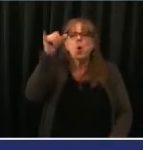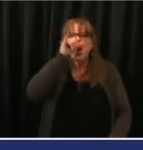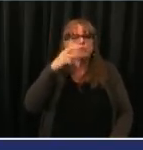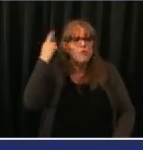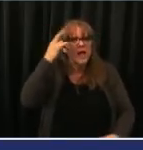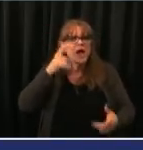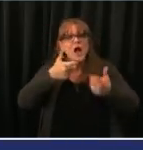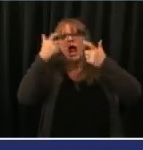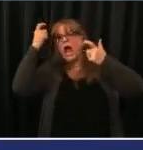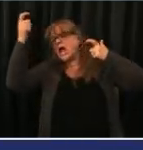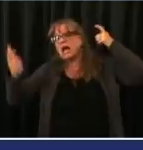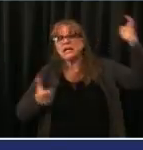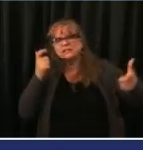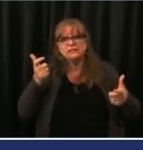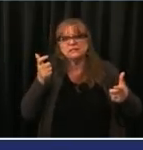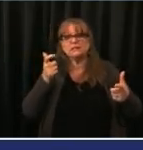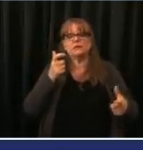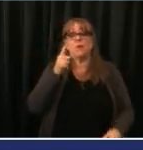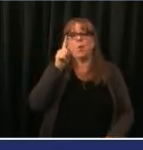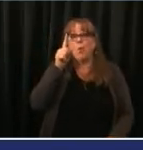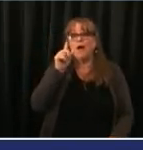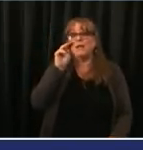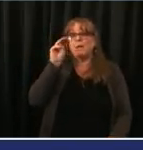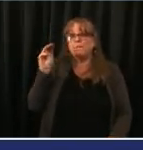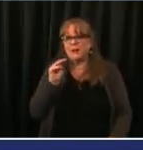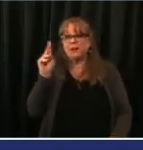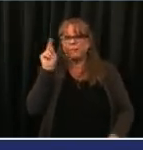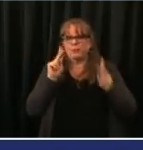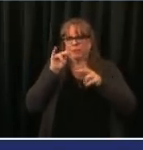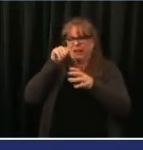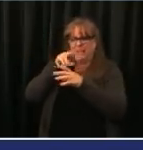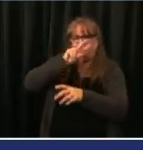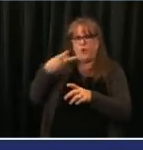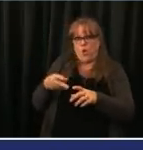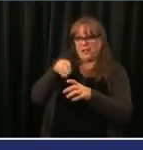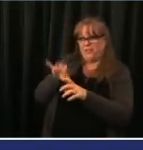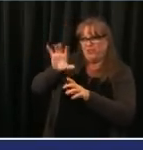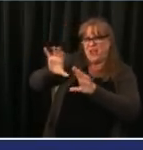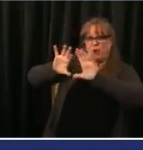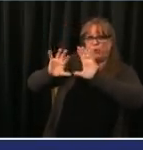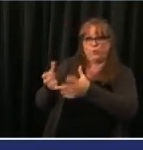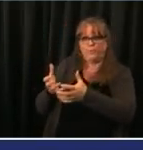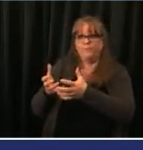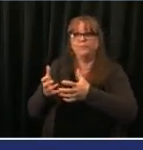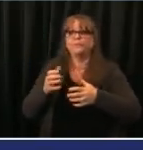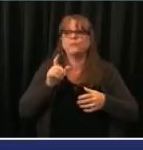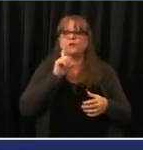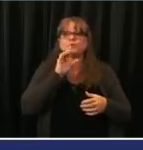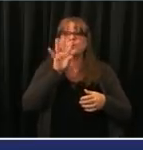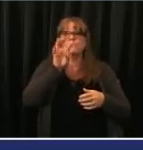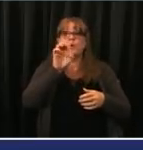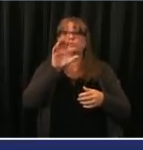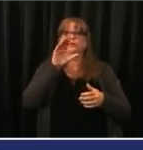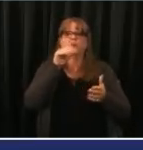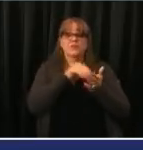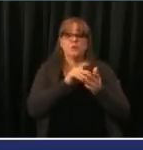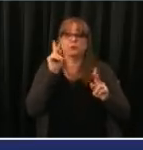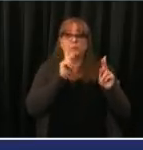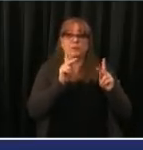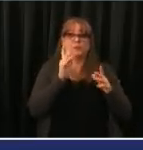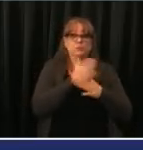includes 750,000 essential frontline workers, and then approximately 400,000 people who are between 16 and 64 who have